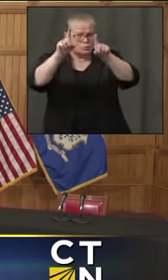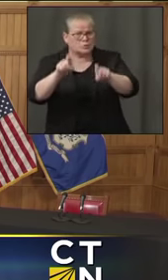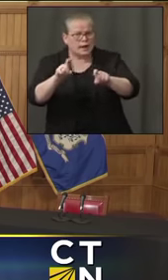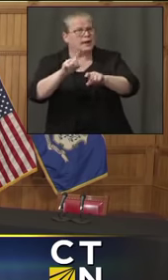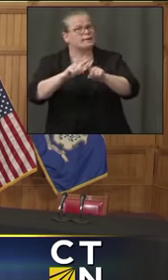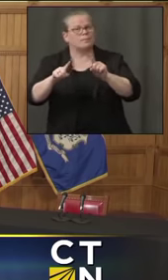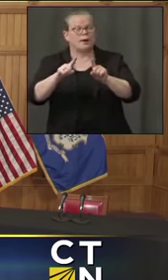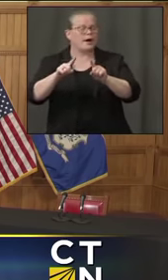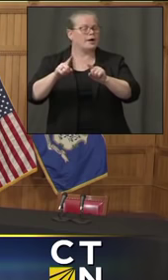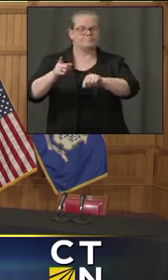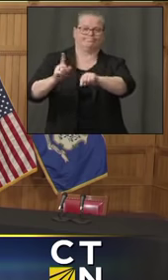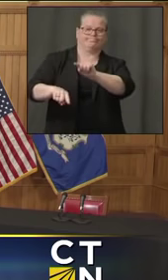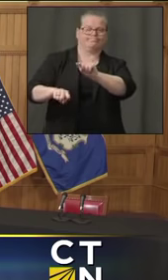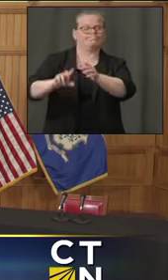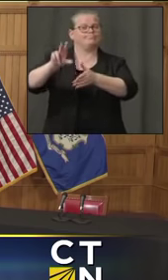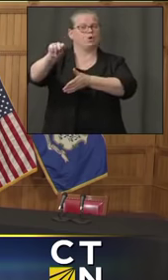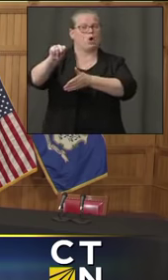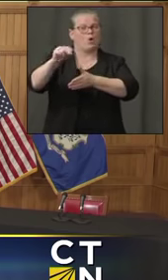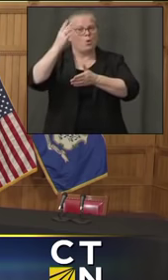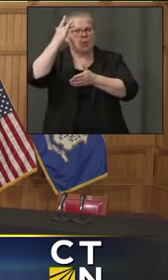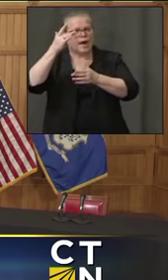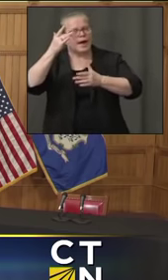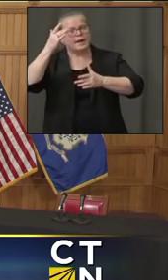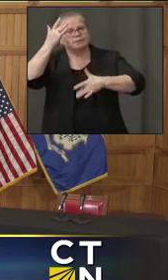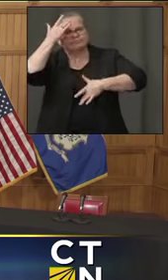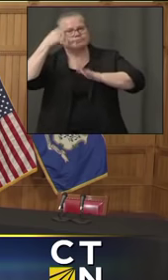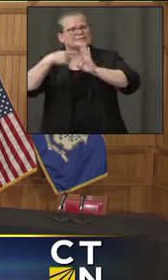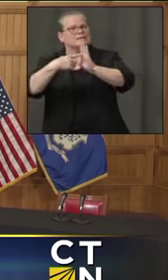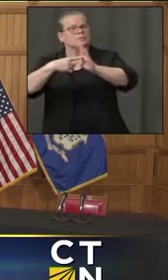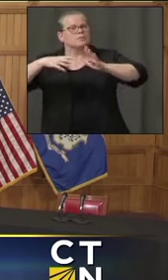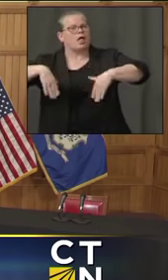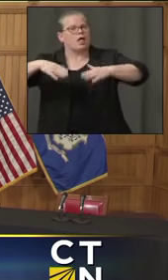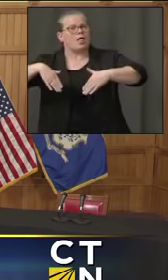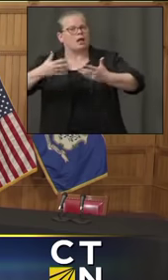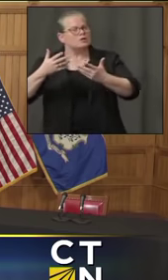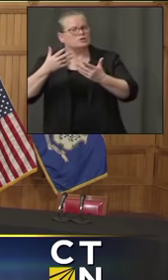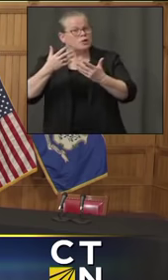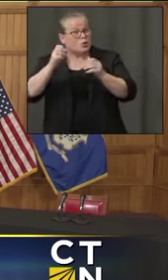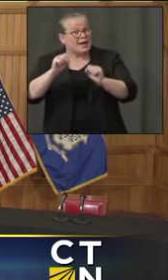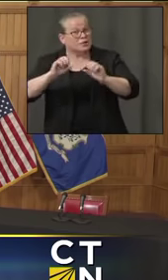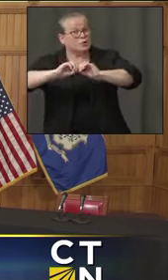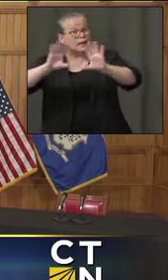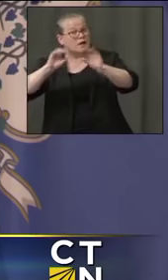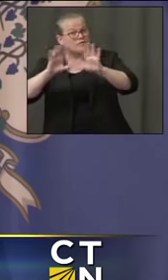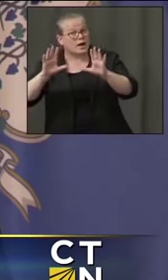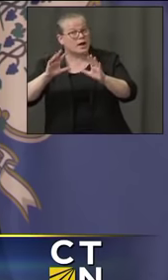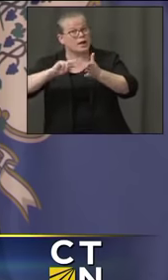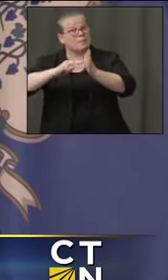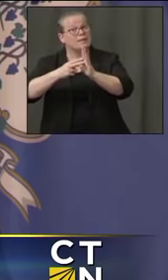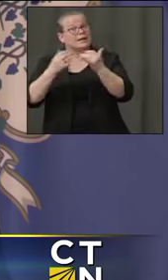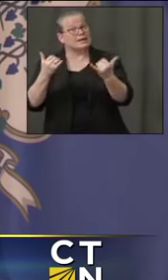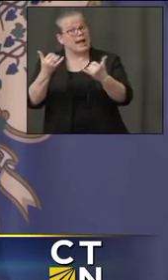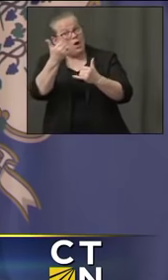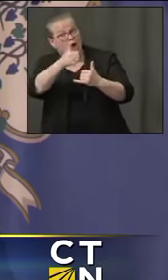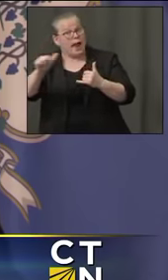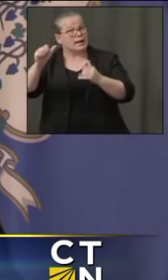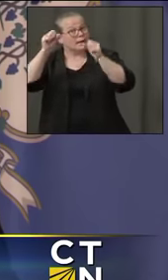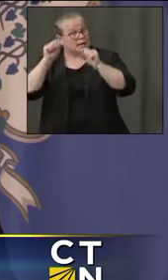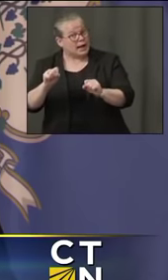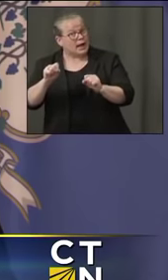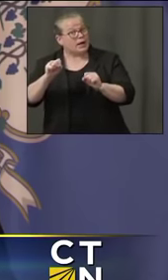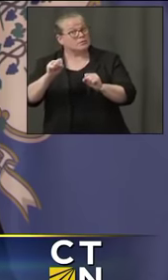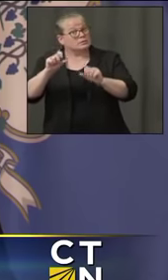statement that you made last night? Can anyone get tested at this point? I think it's symptoms and mild symptoms,